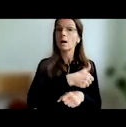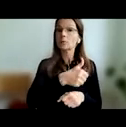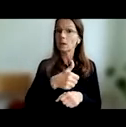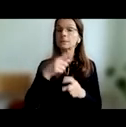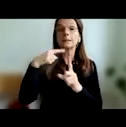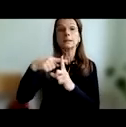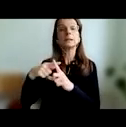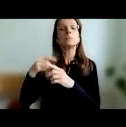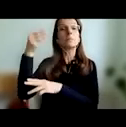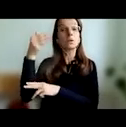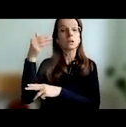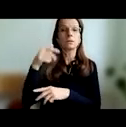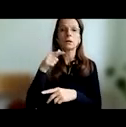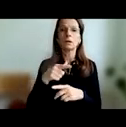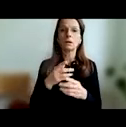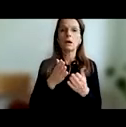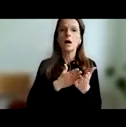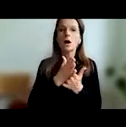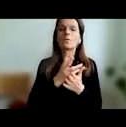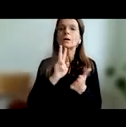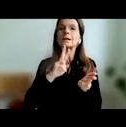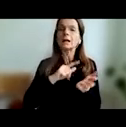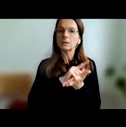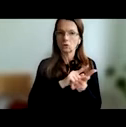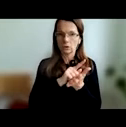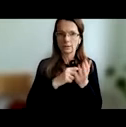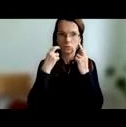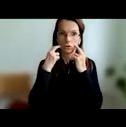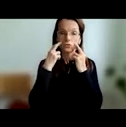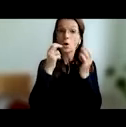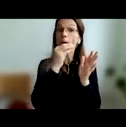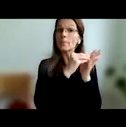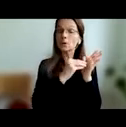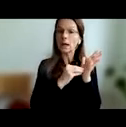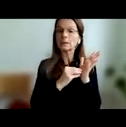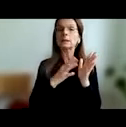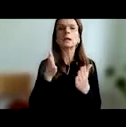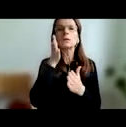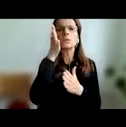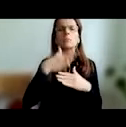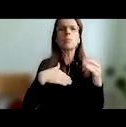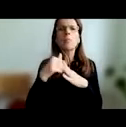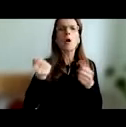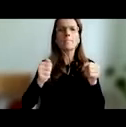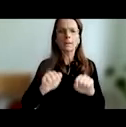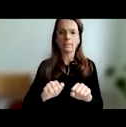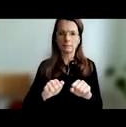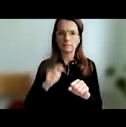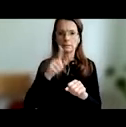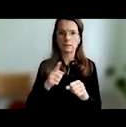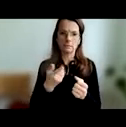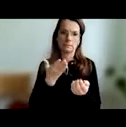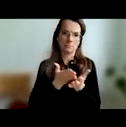and employers looking for or offering jobs, individuals and companies that develop career plans